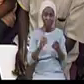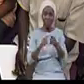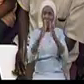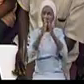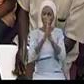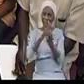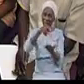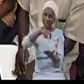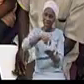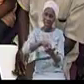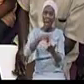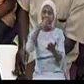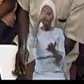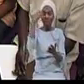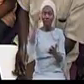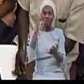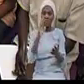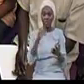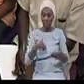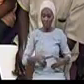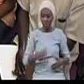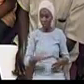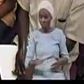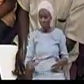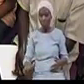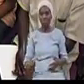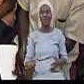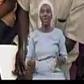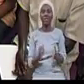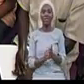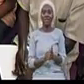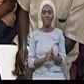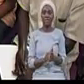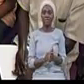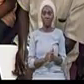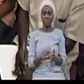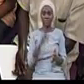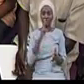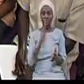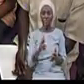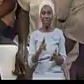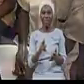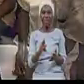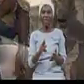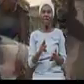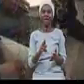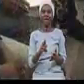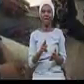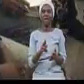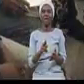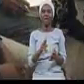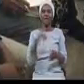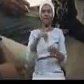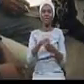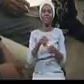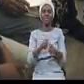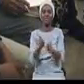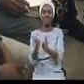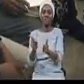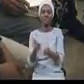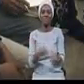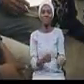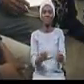because of your young children that faint for hunger in the top of every street. It's calling us to number